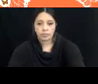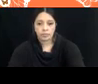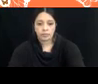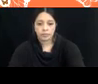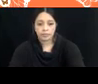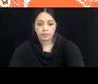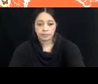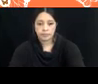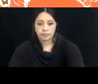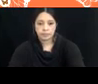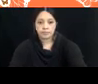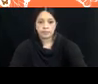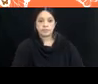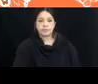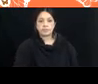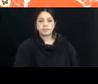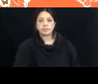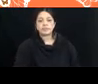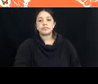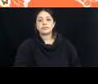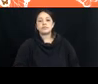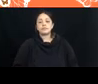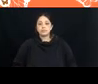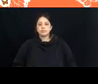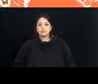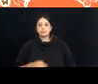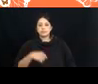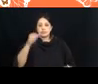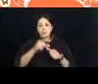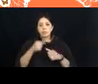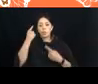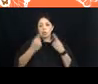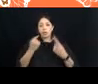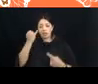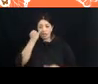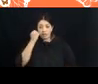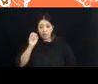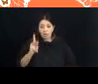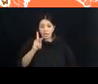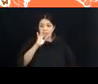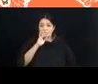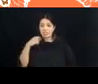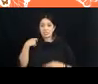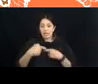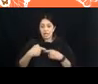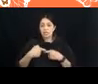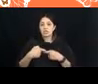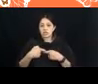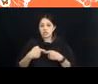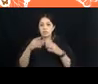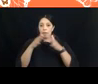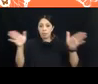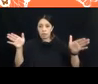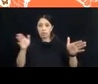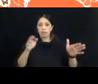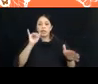mean, I remember wondering whether or not it was okay for me to speak Spanish in public, you know, where it just, that